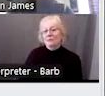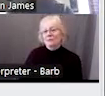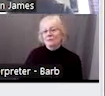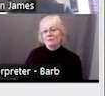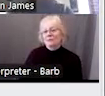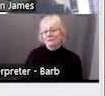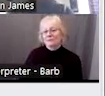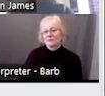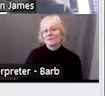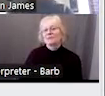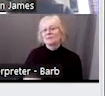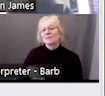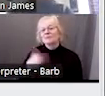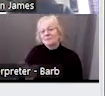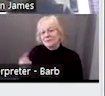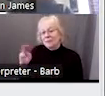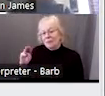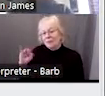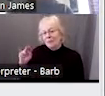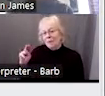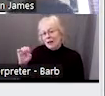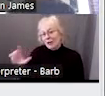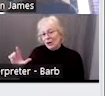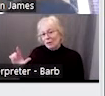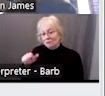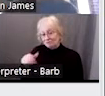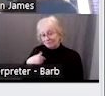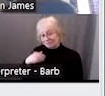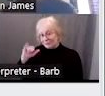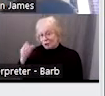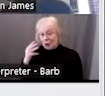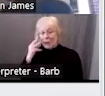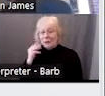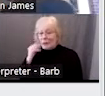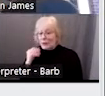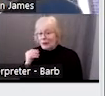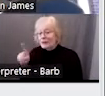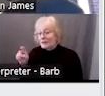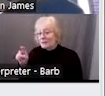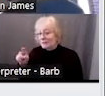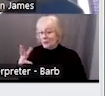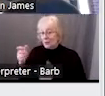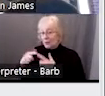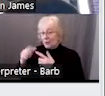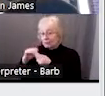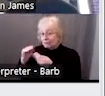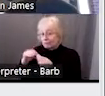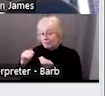And Michael, do you have a job experience that you want to share about that you